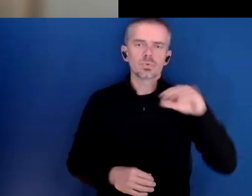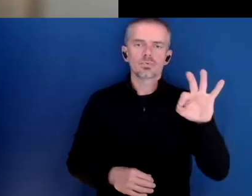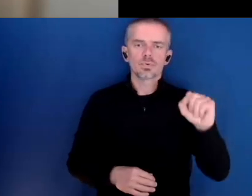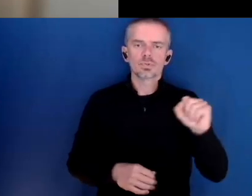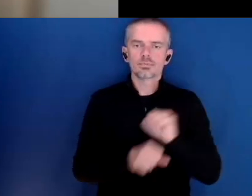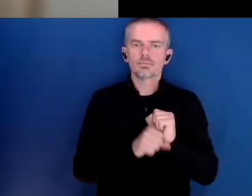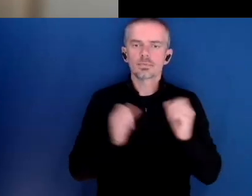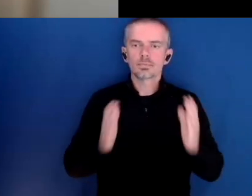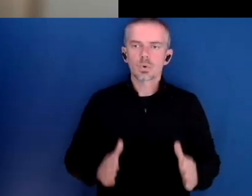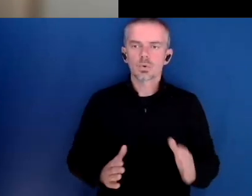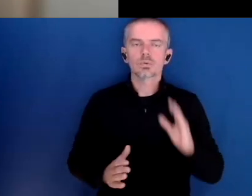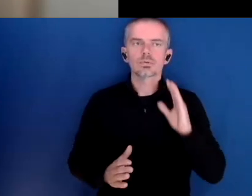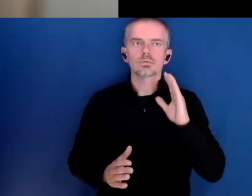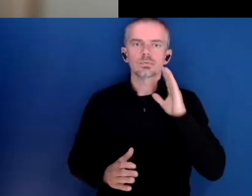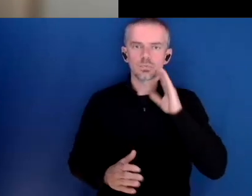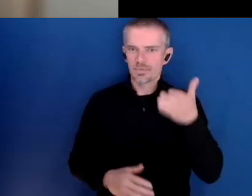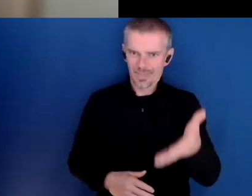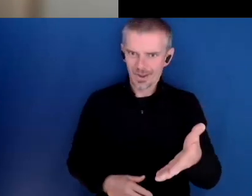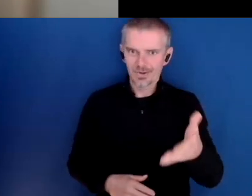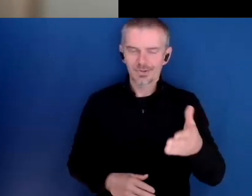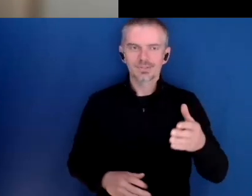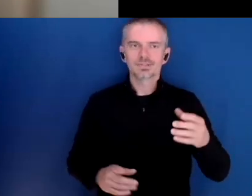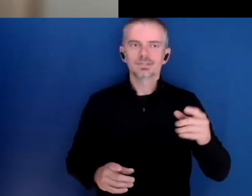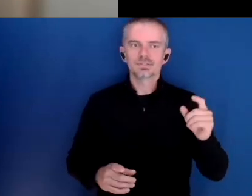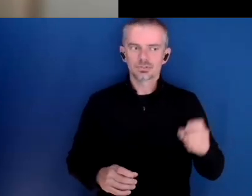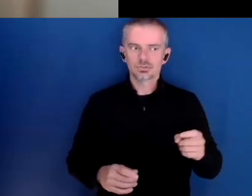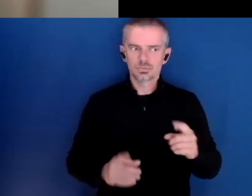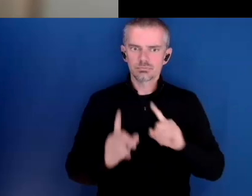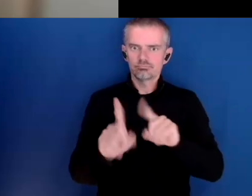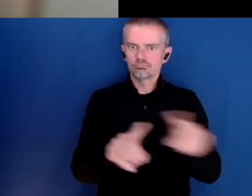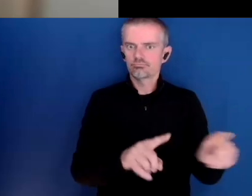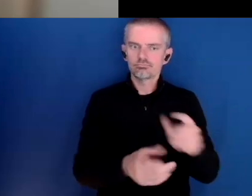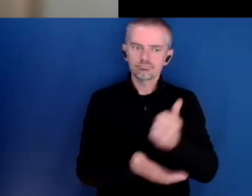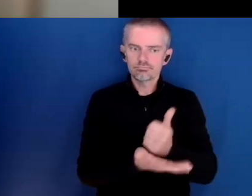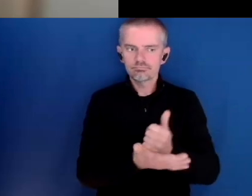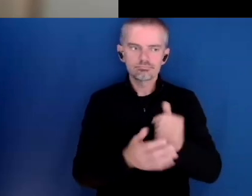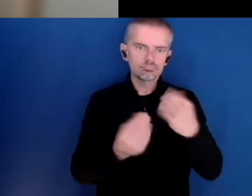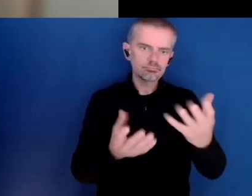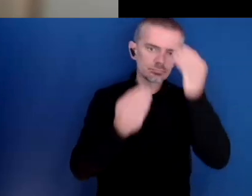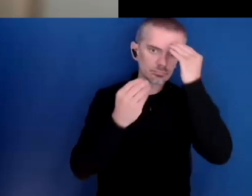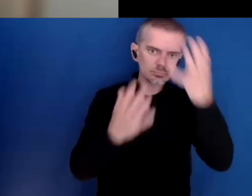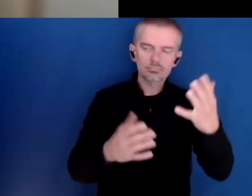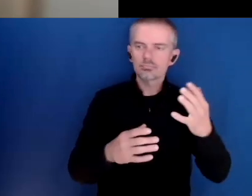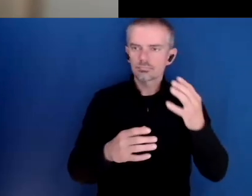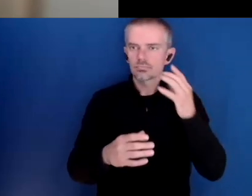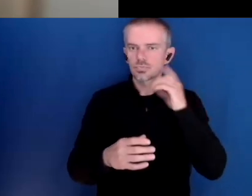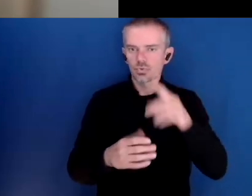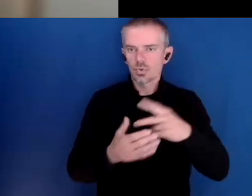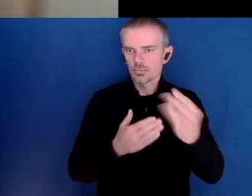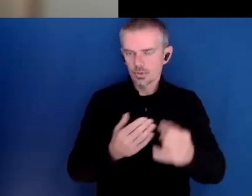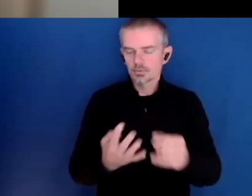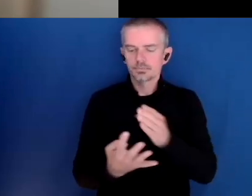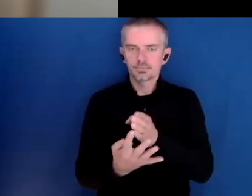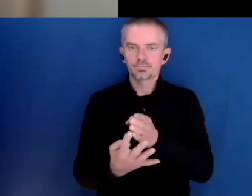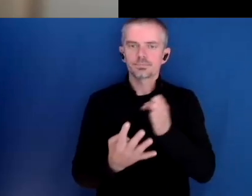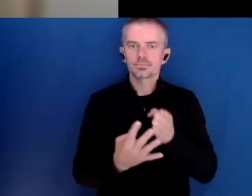employees will be there. They should be out assisting and providing information on the project work. Then we have